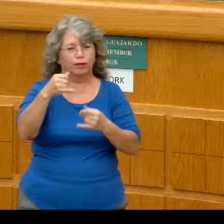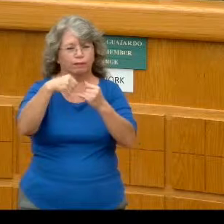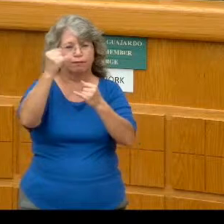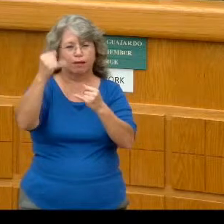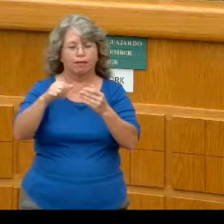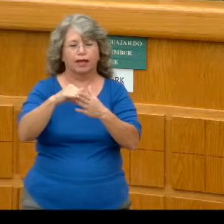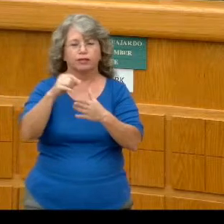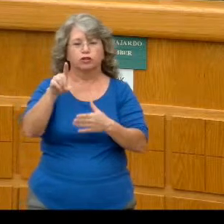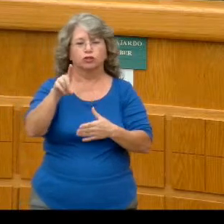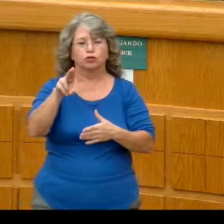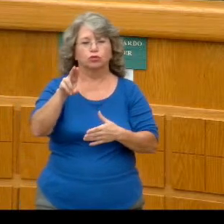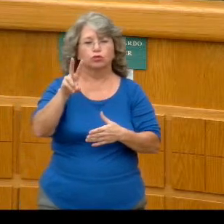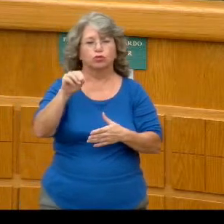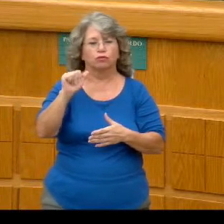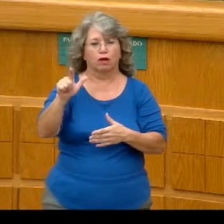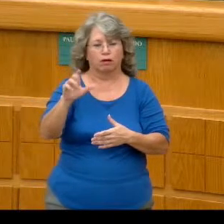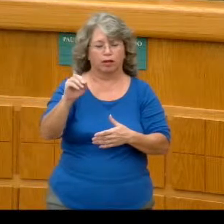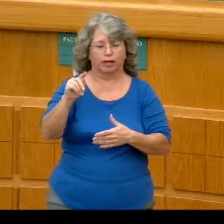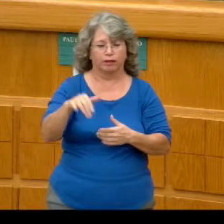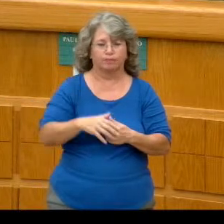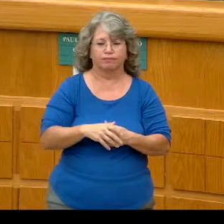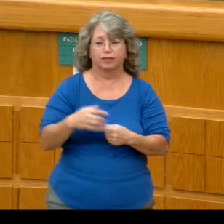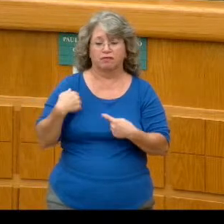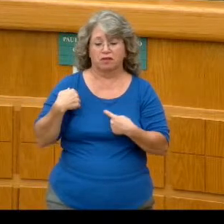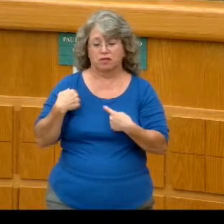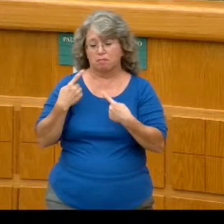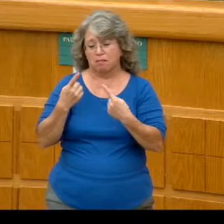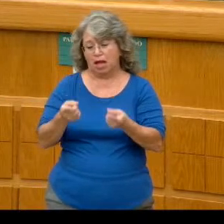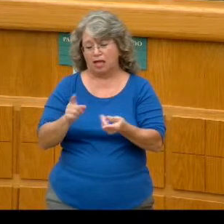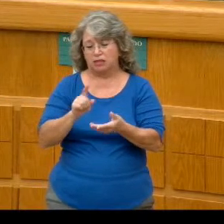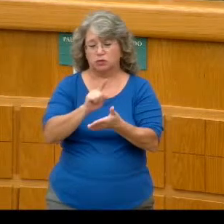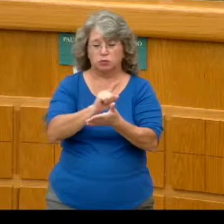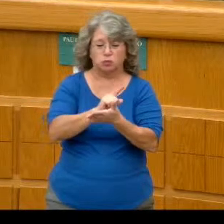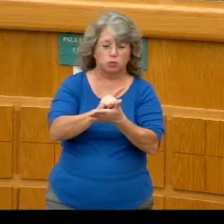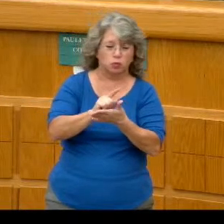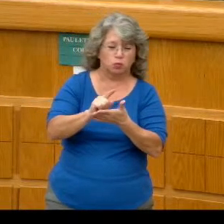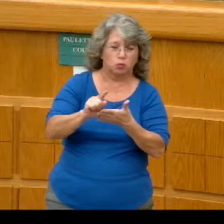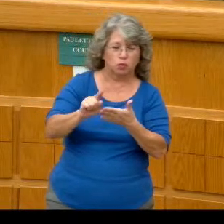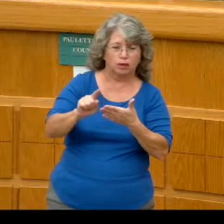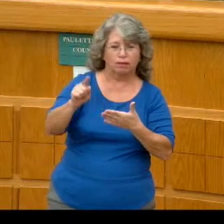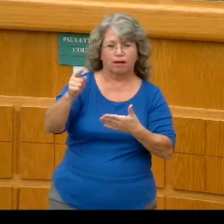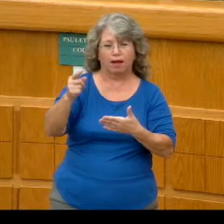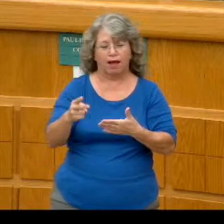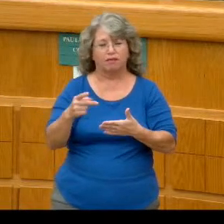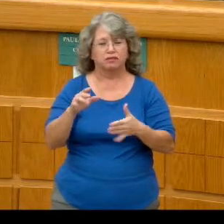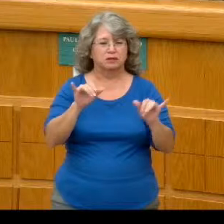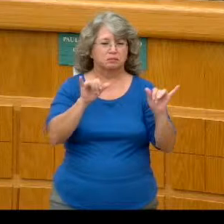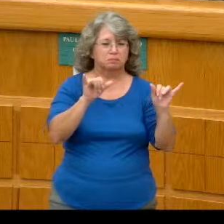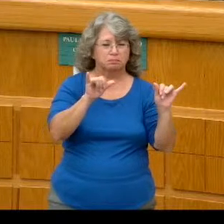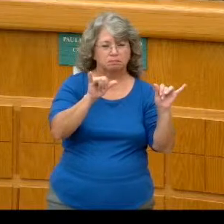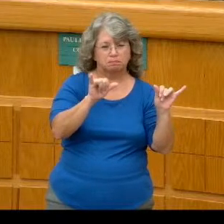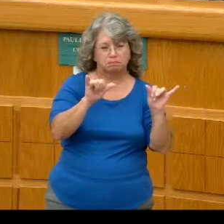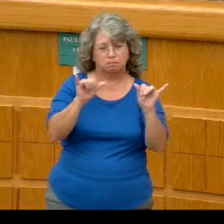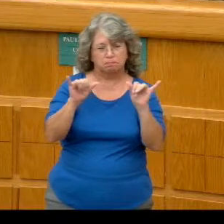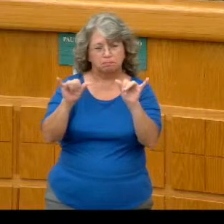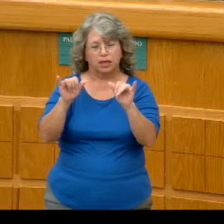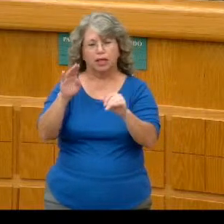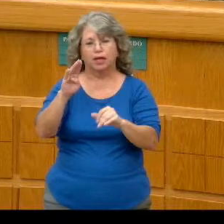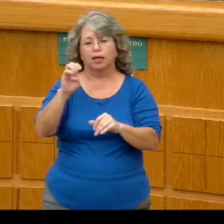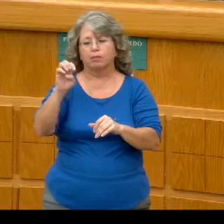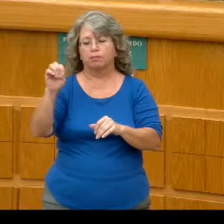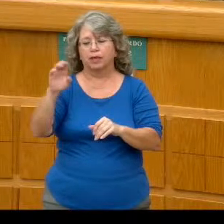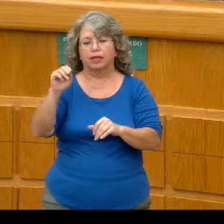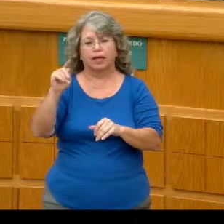steep on the other side. But for the past week and a half, we've stayed pretty steady. B County has some cases that showed up at the